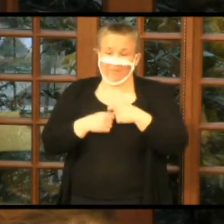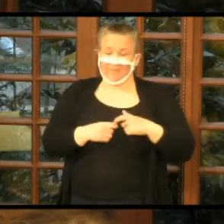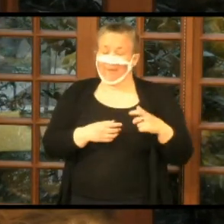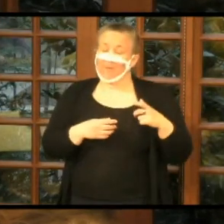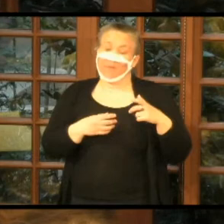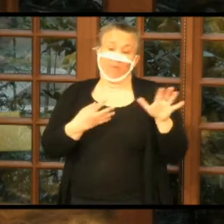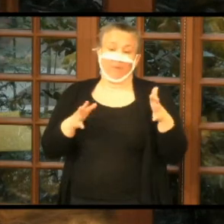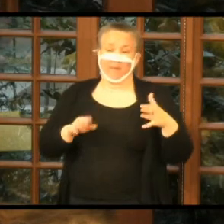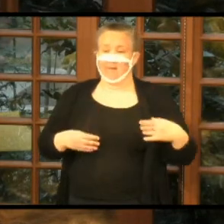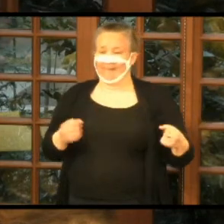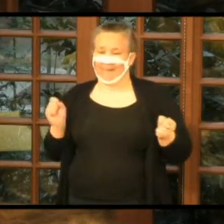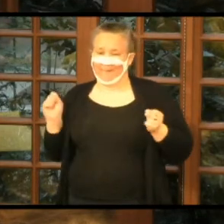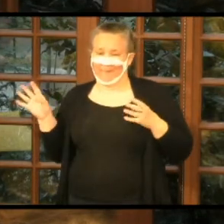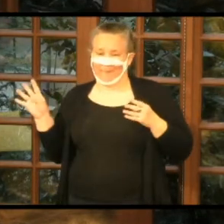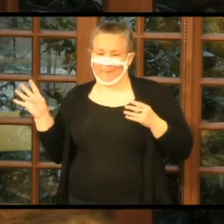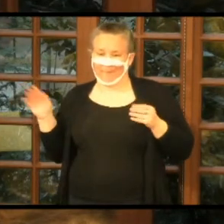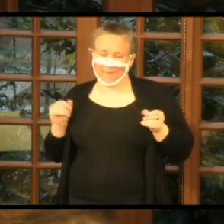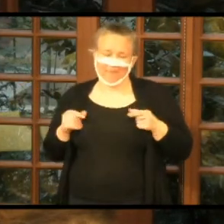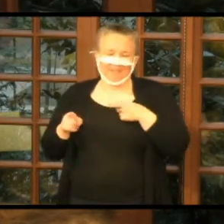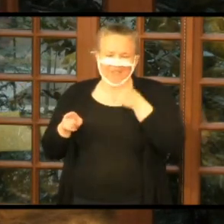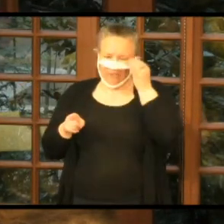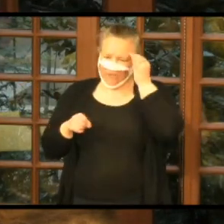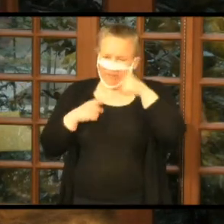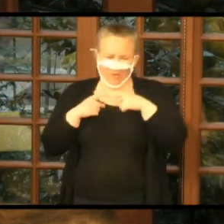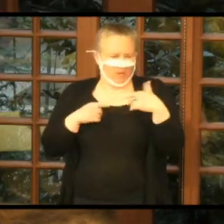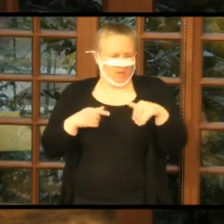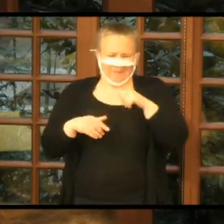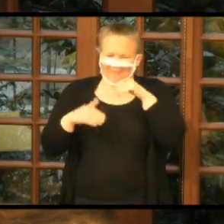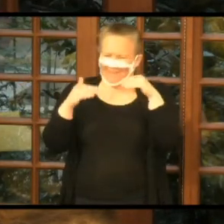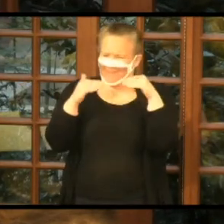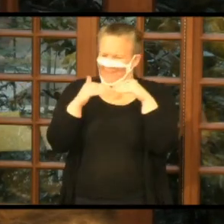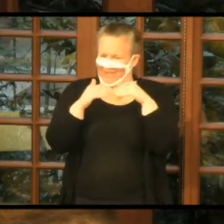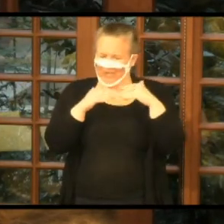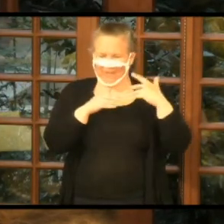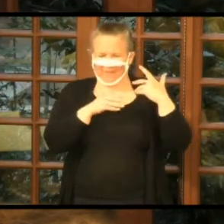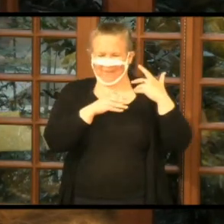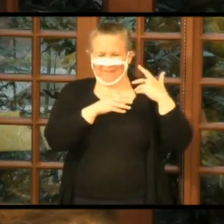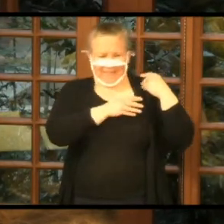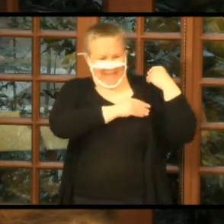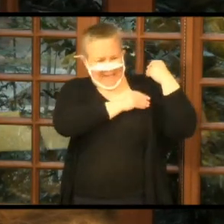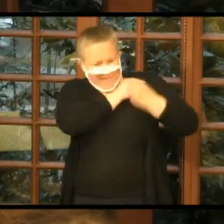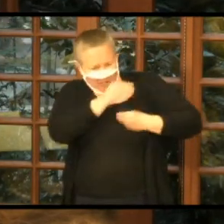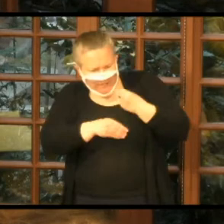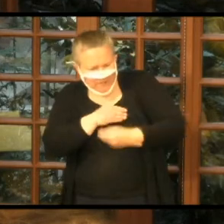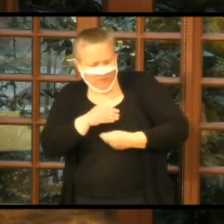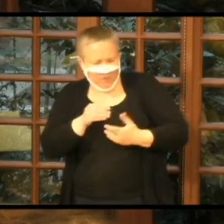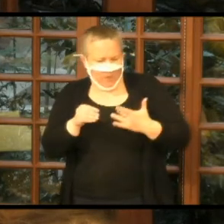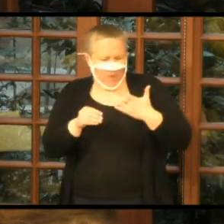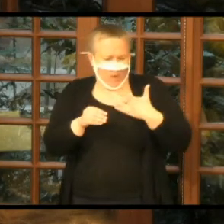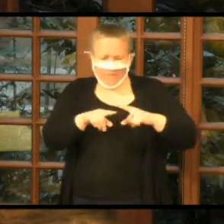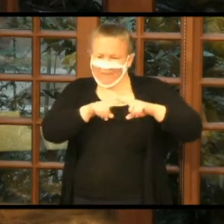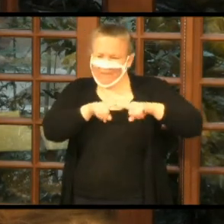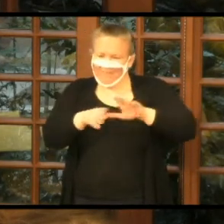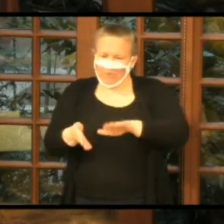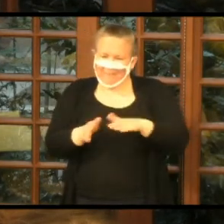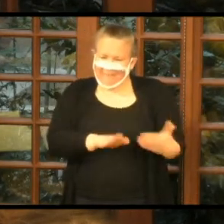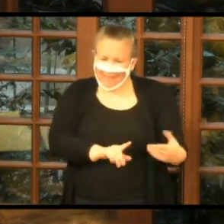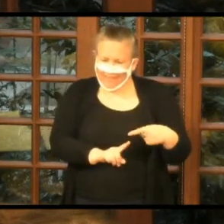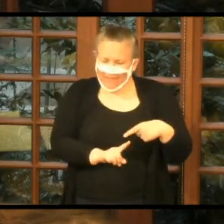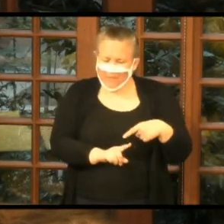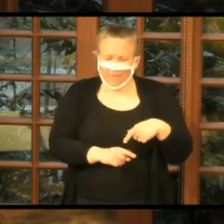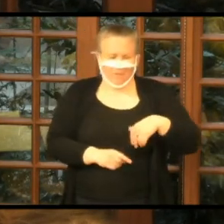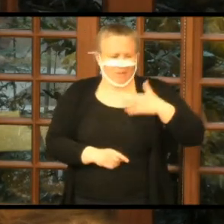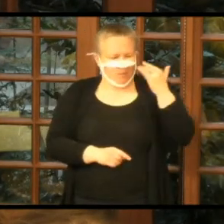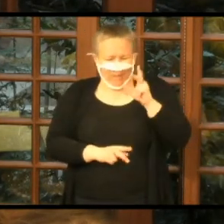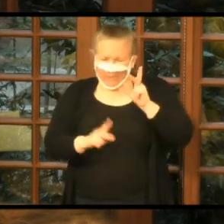the fur, she thought about how it was unfair that inheritances so often hinged on death. Why